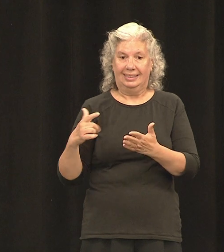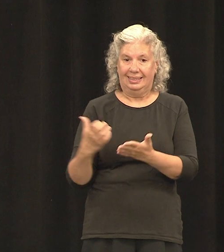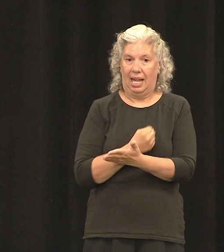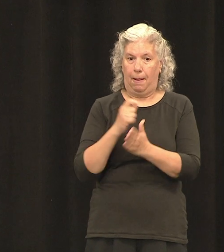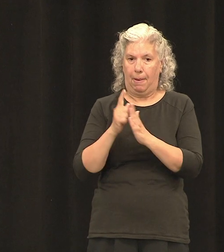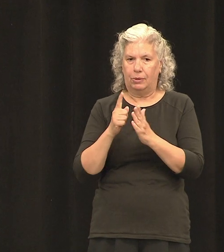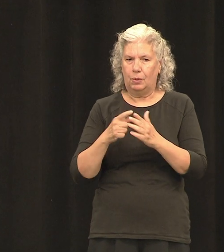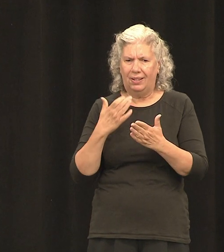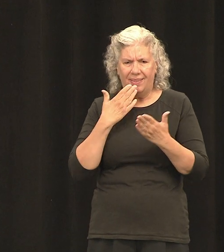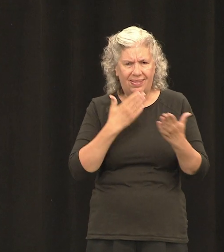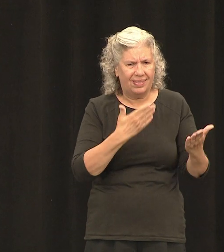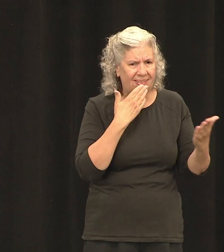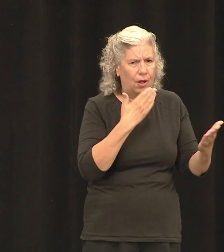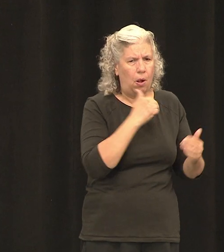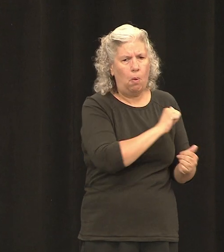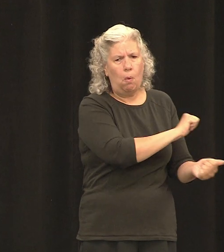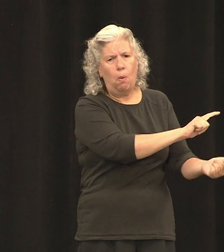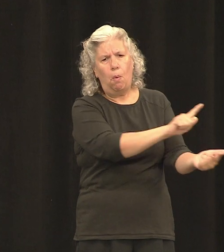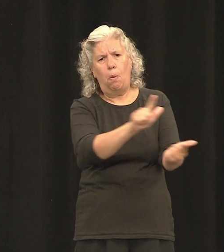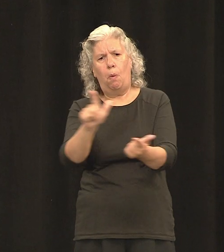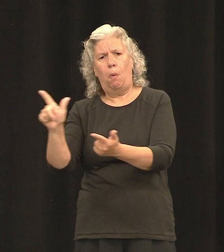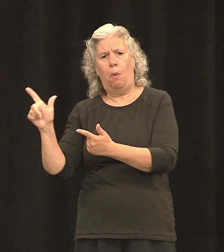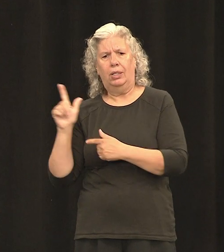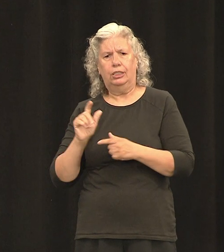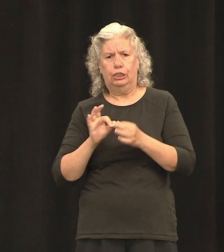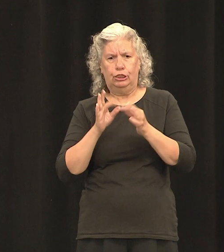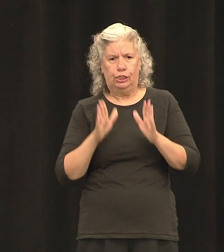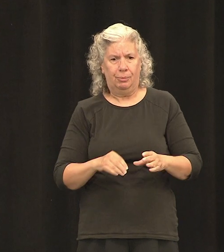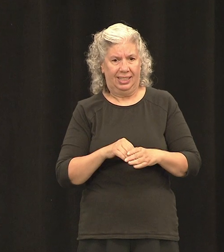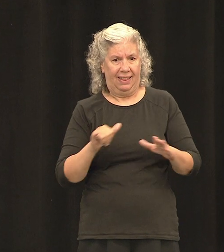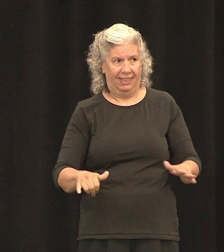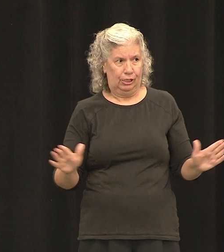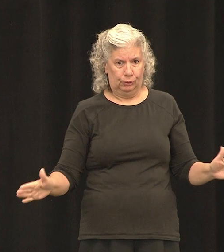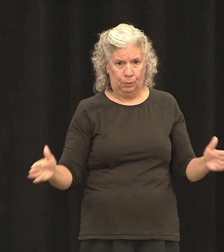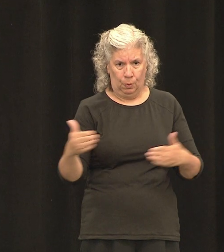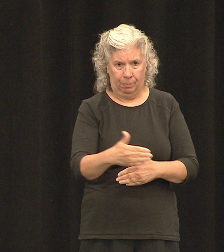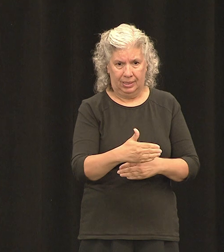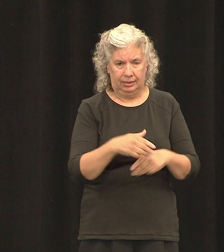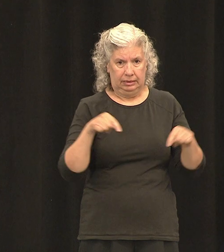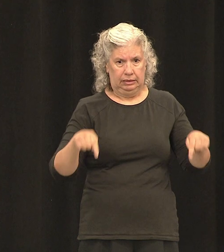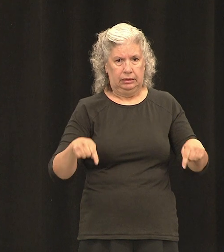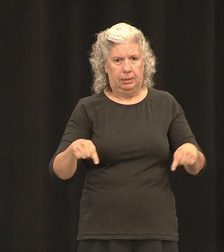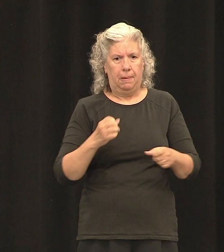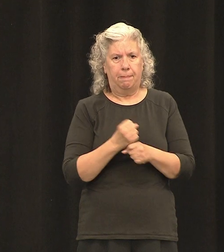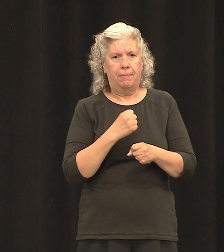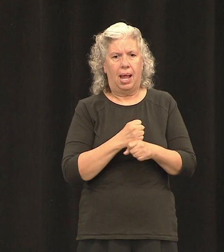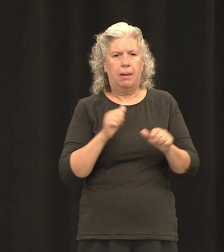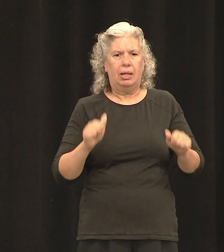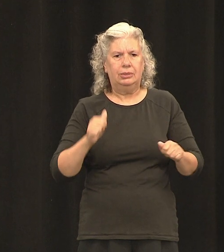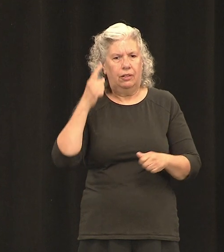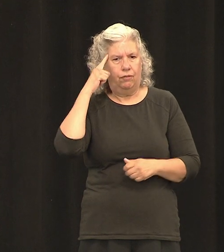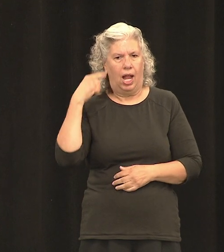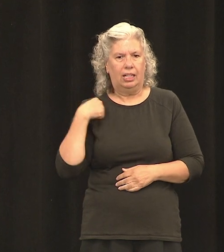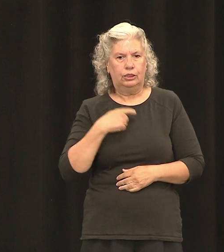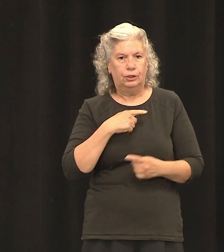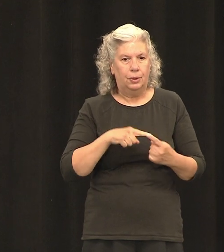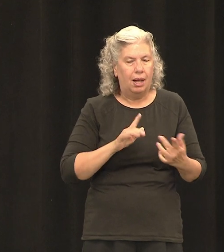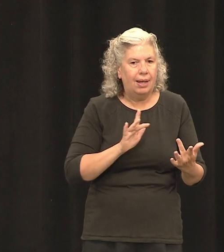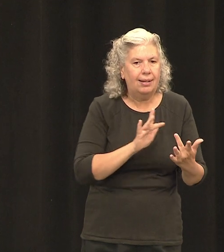the interpreters in the room that are making it possible for us to connect.